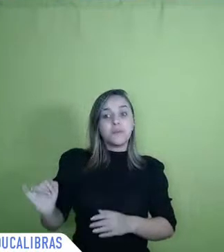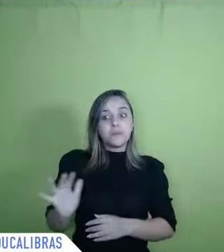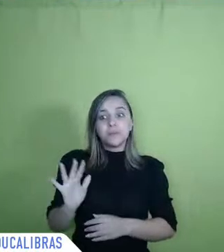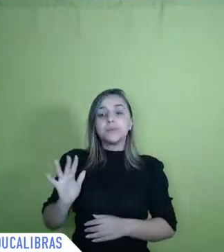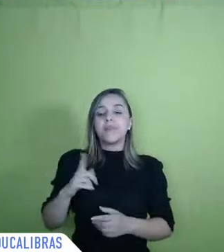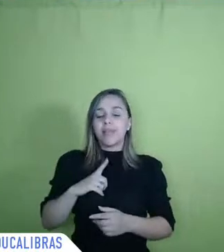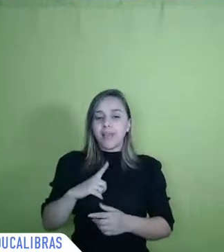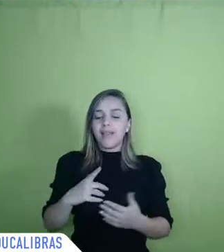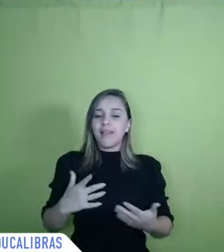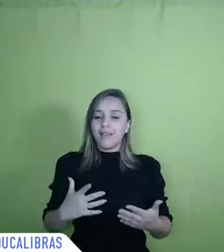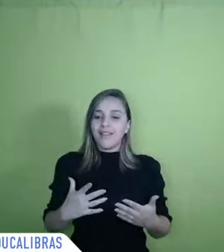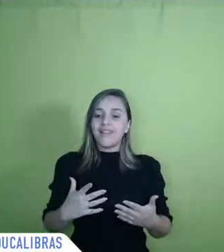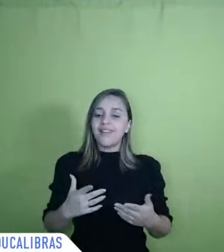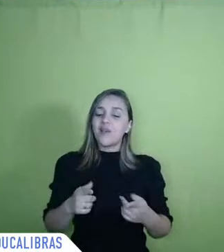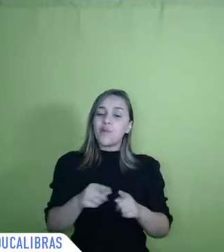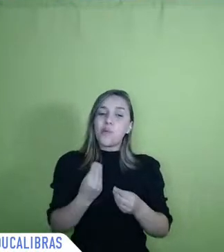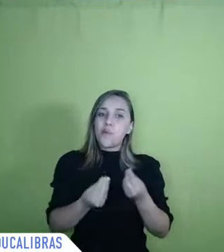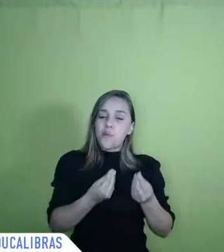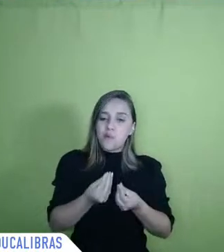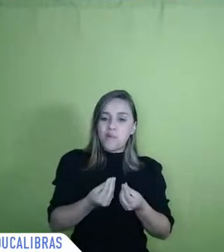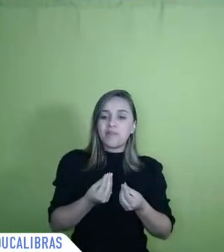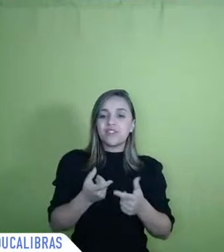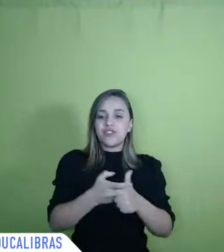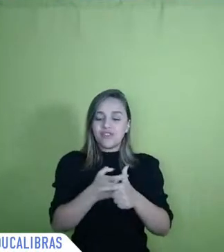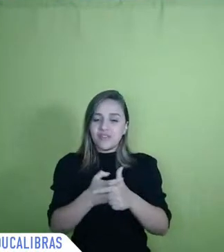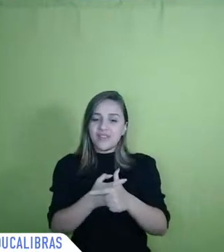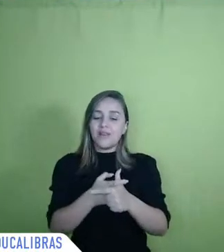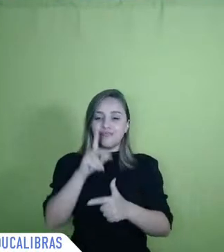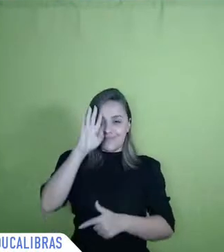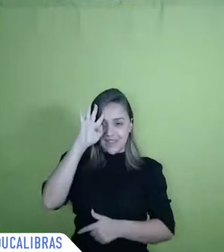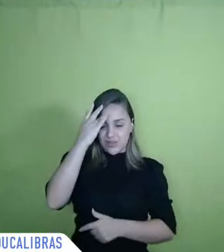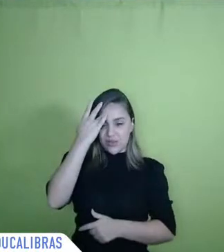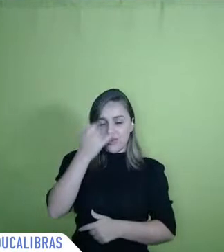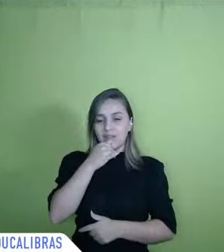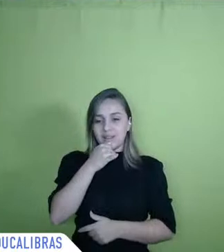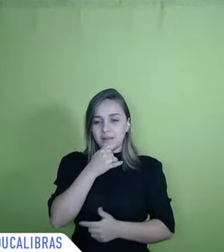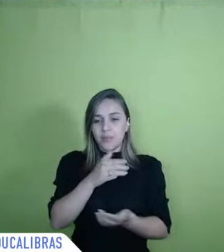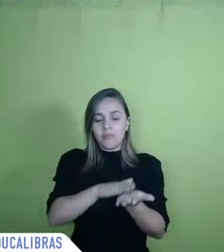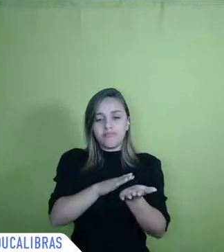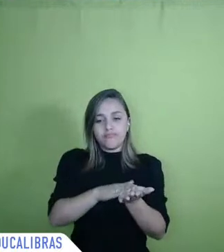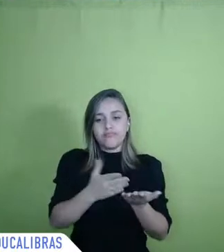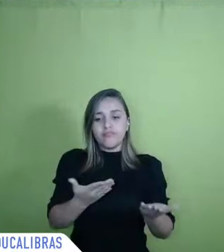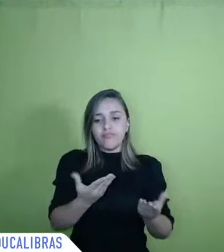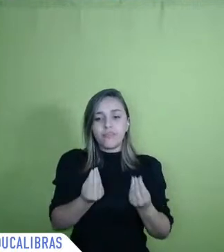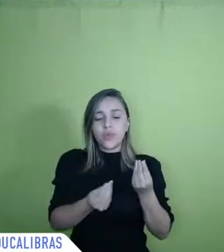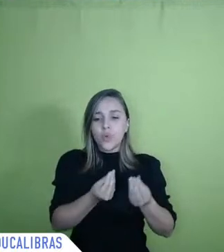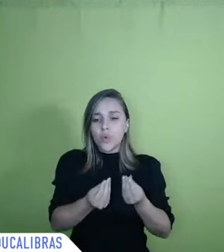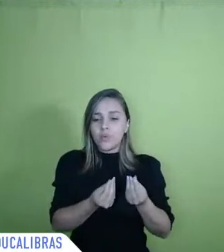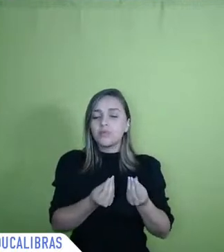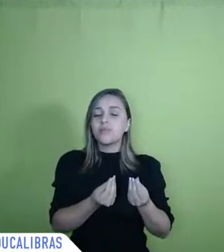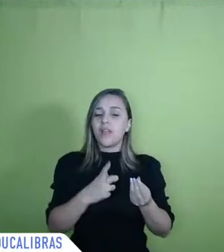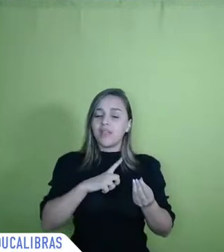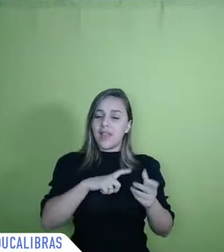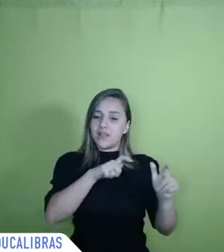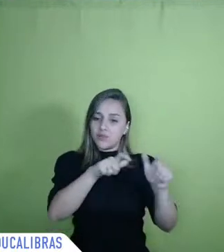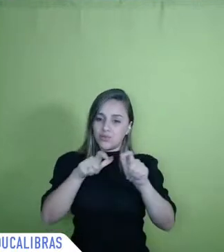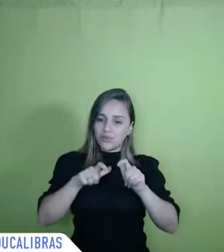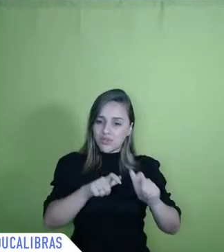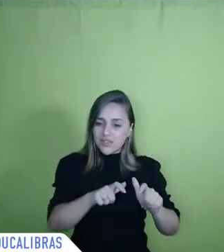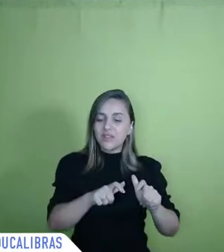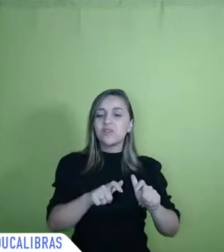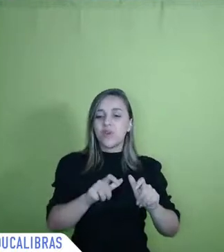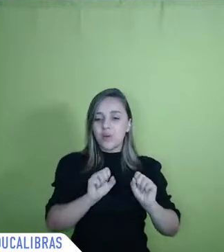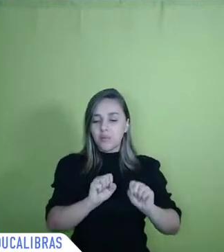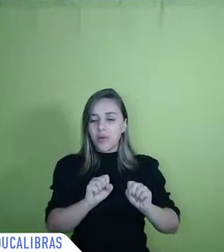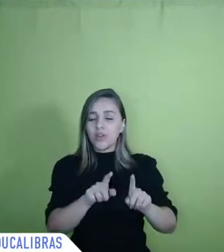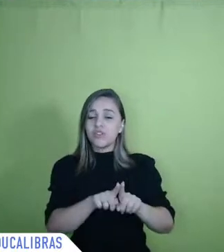recent years. And there are natural things that adjust themselves in the offer demand dynamics.